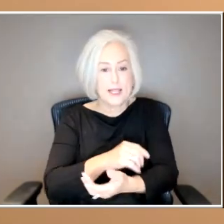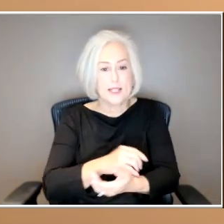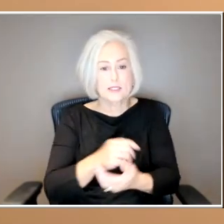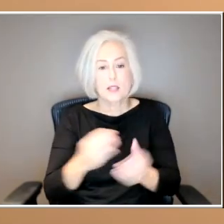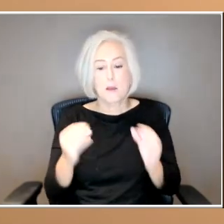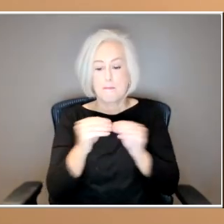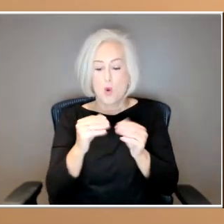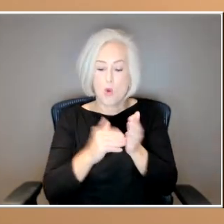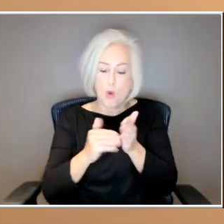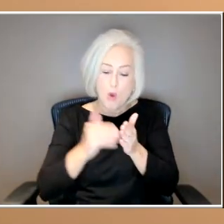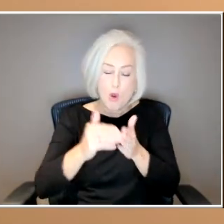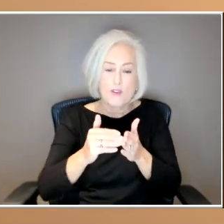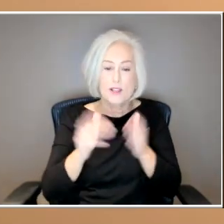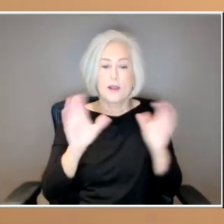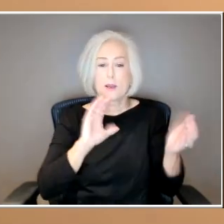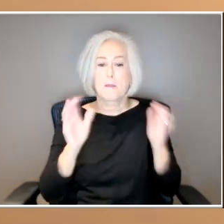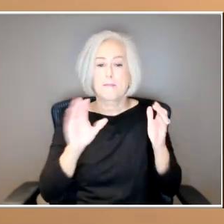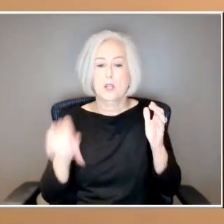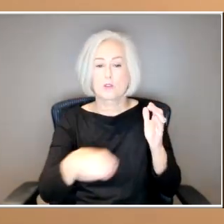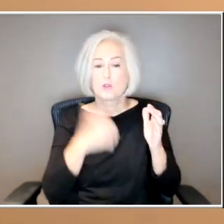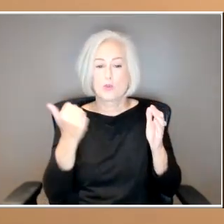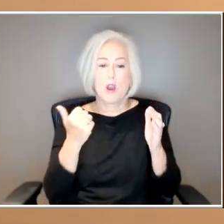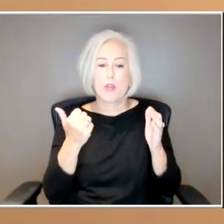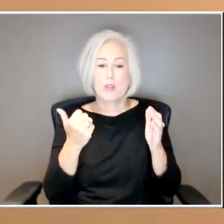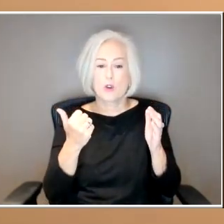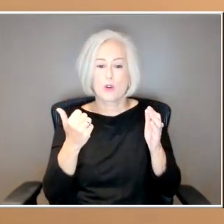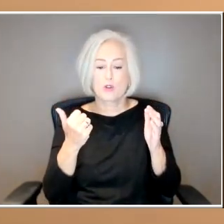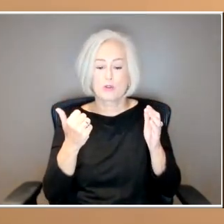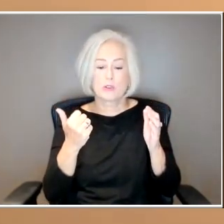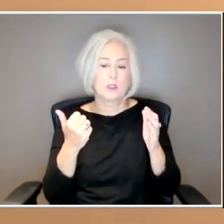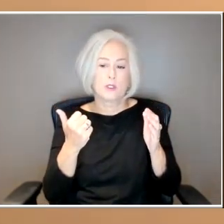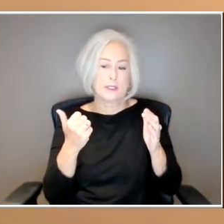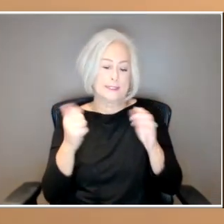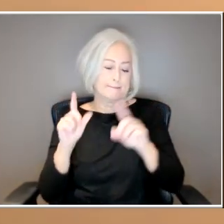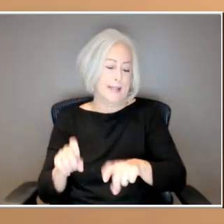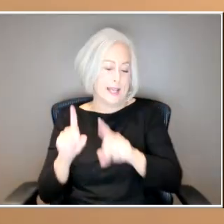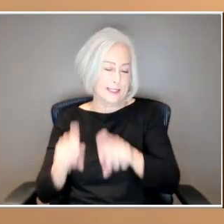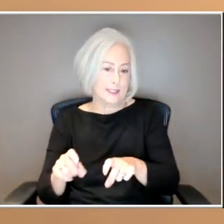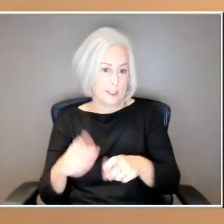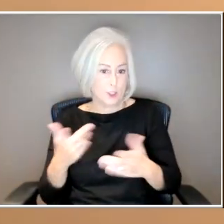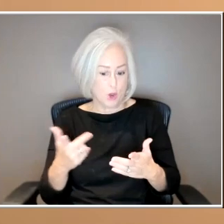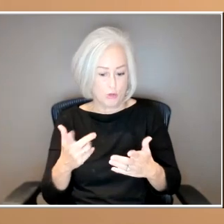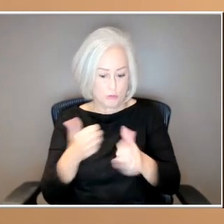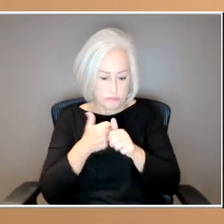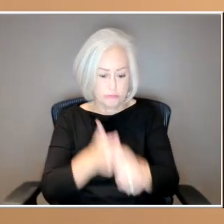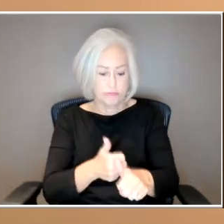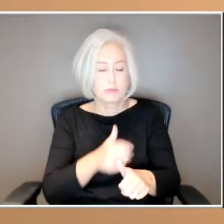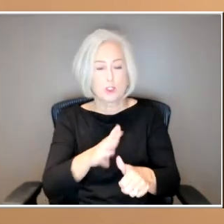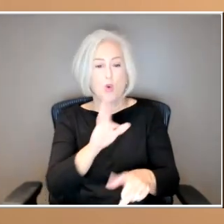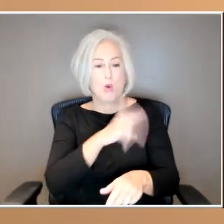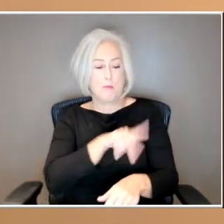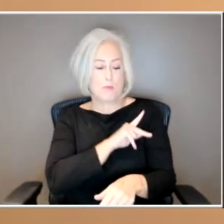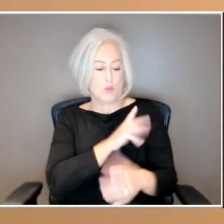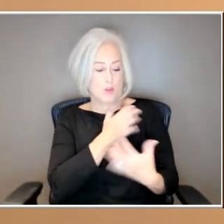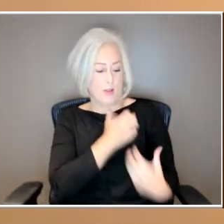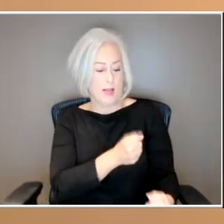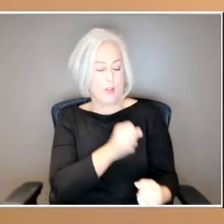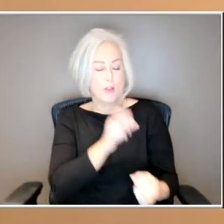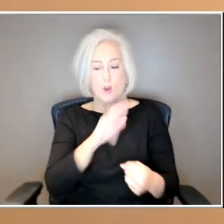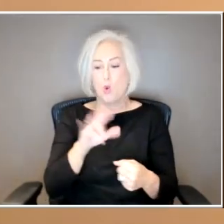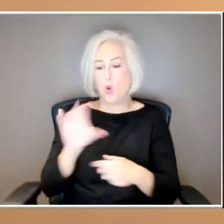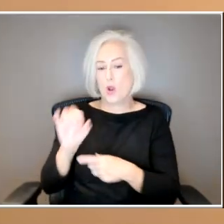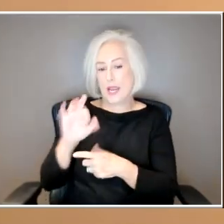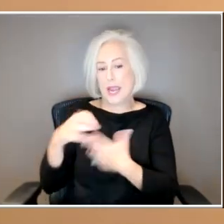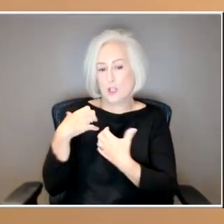frequently than the general population to keep on top of your personal health and to keep on top of your cancer health. So each particular